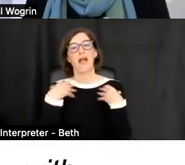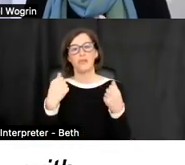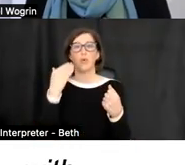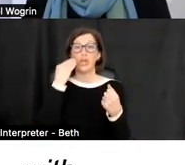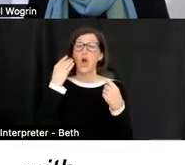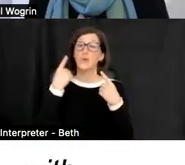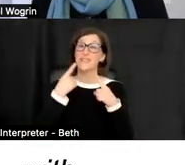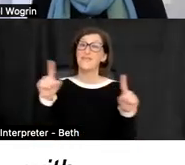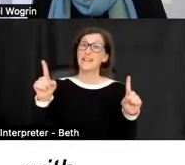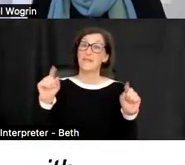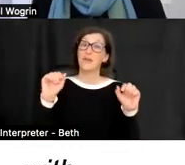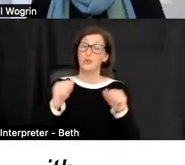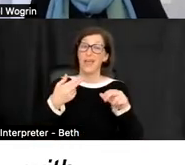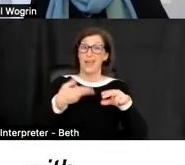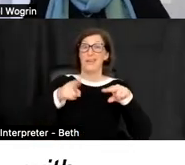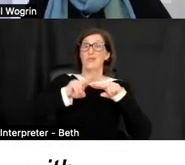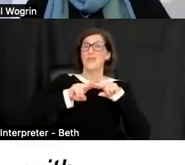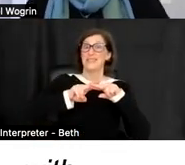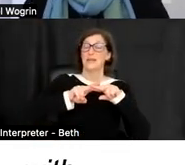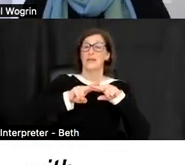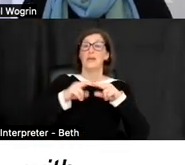effective and scalable, providing